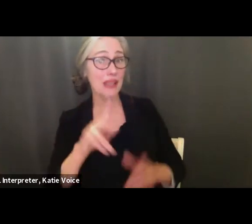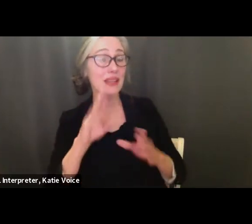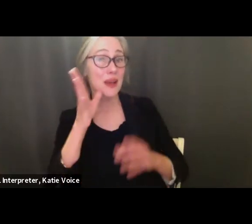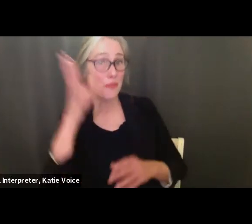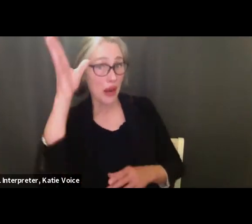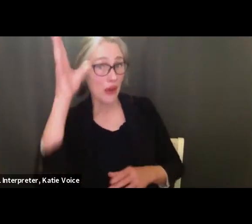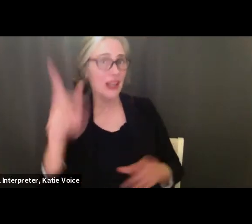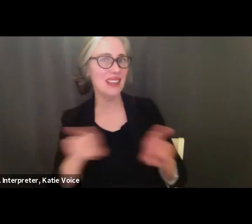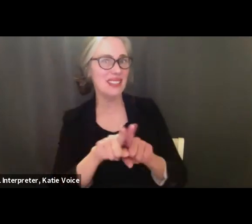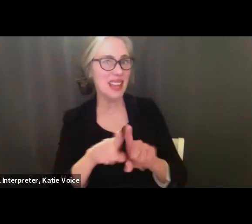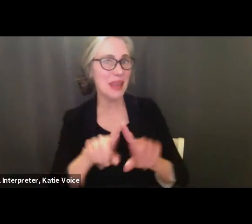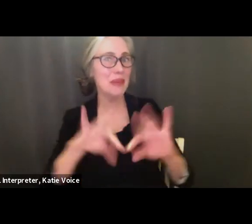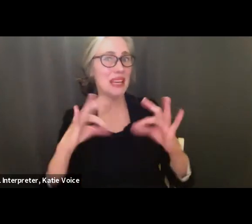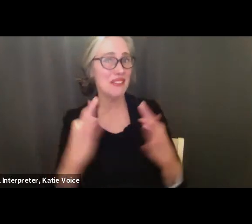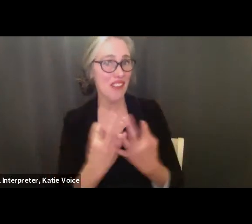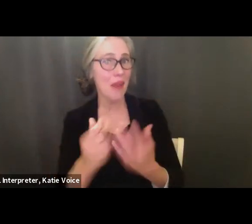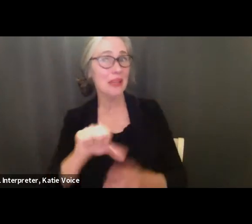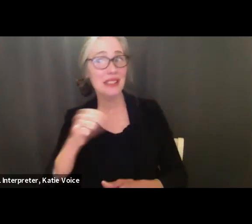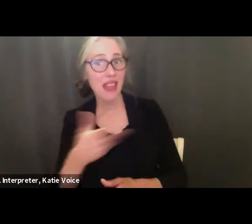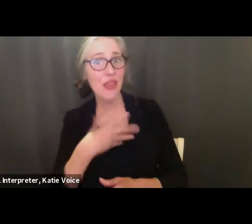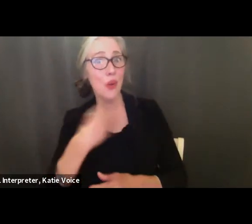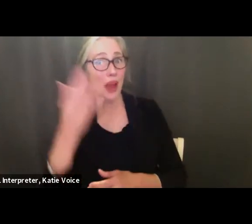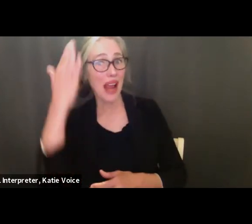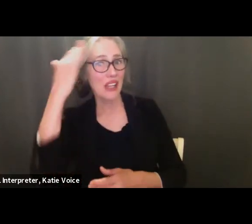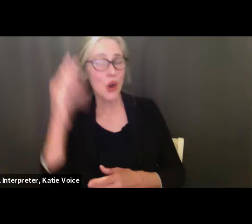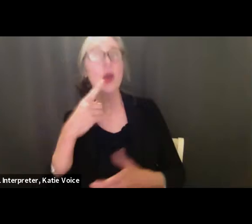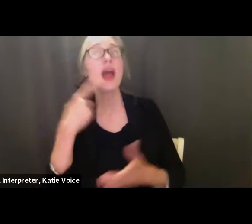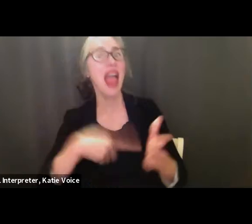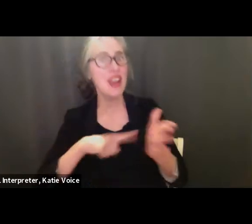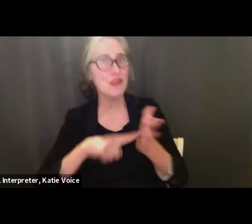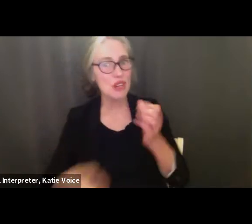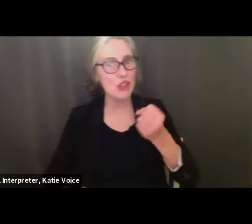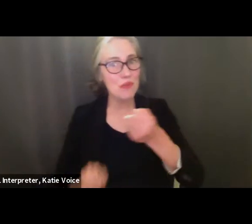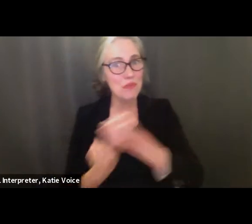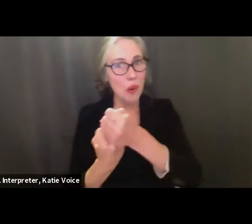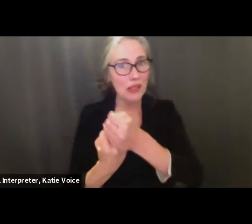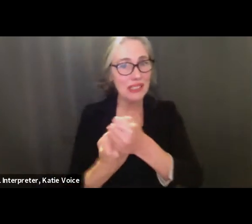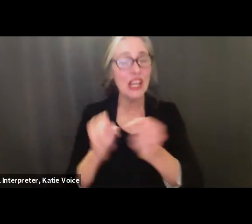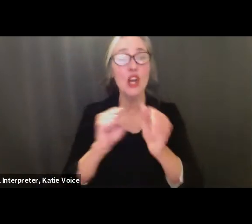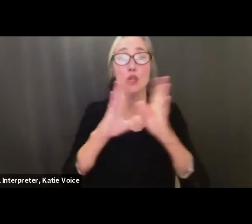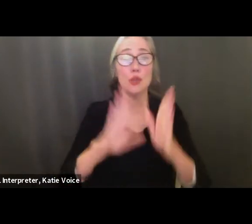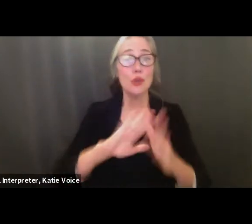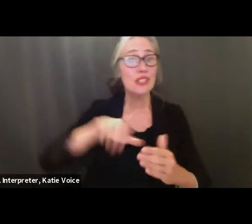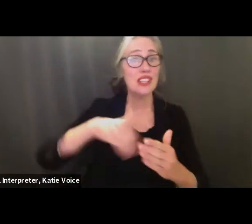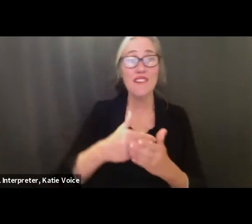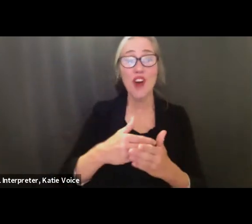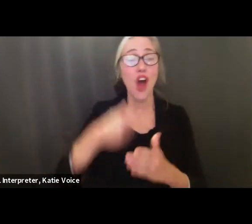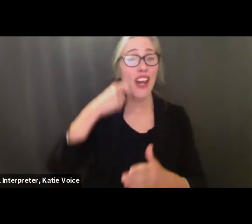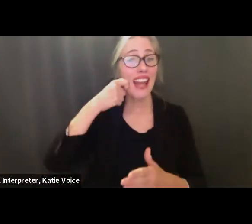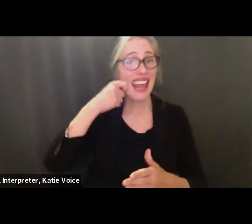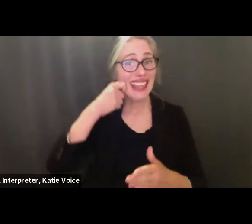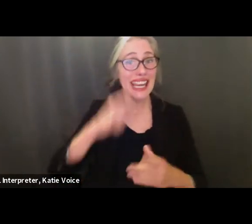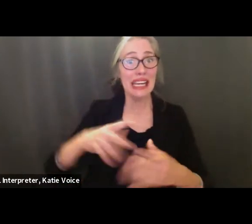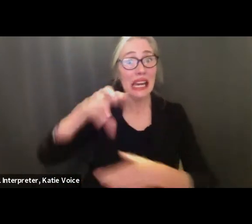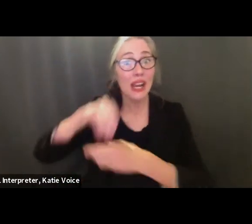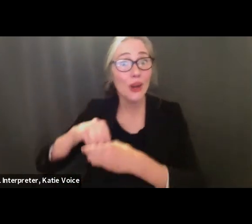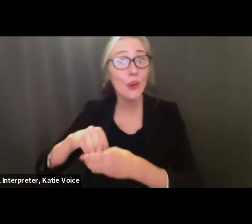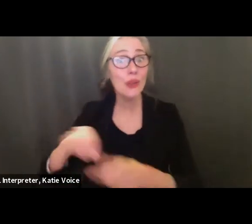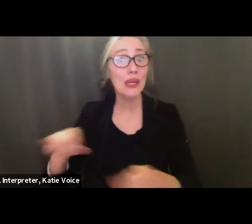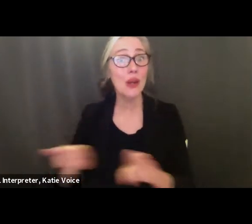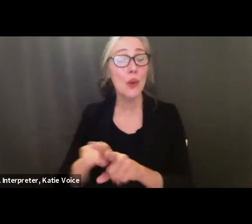families that I know. And the research backs it up. Students of all ethnicities, including white students, benefit emotionally